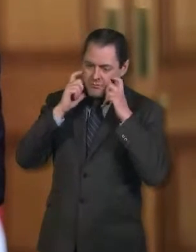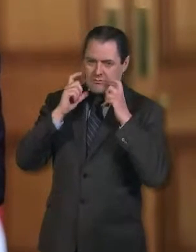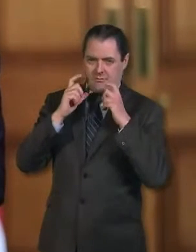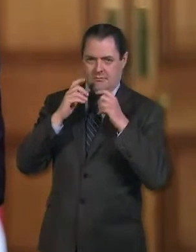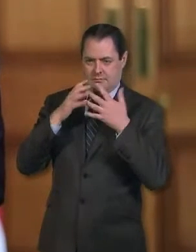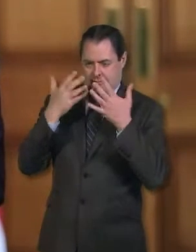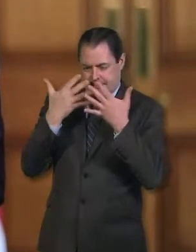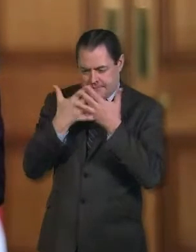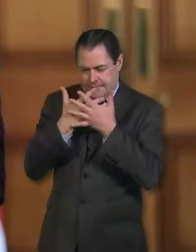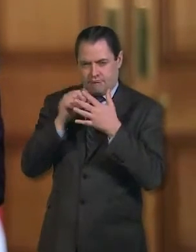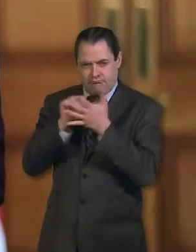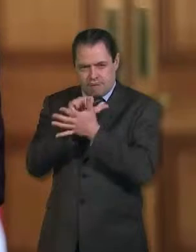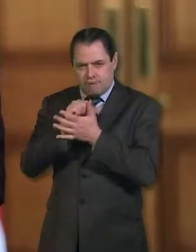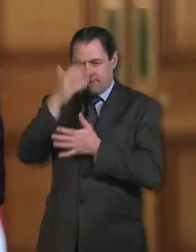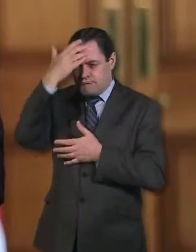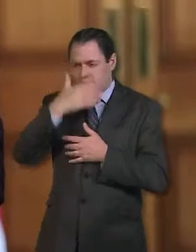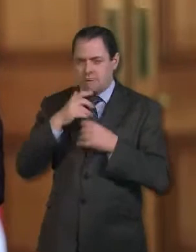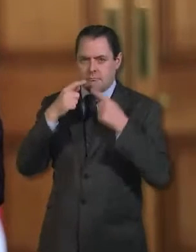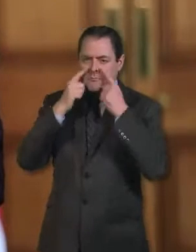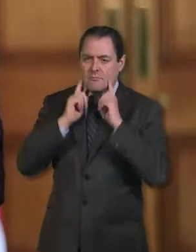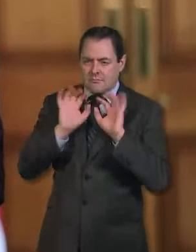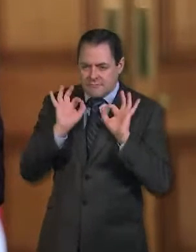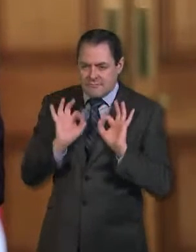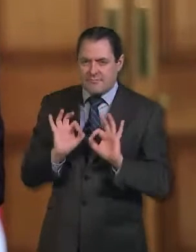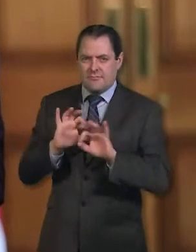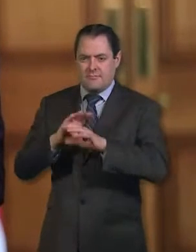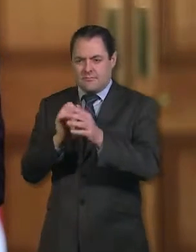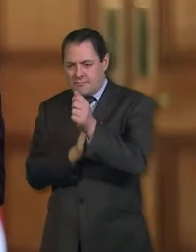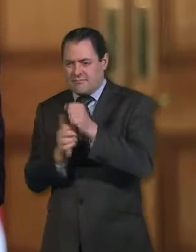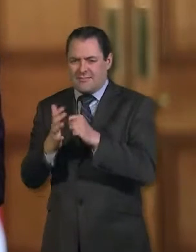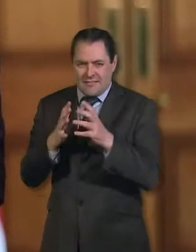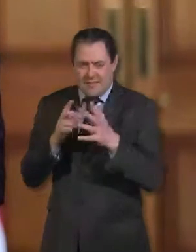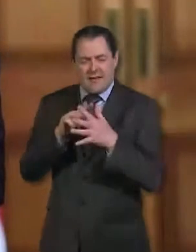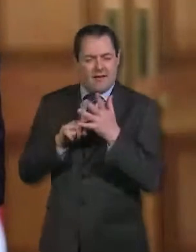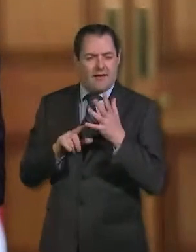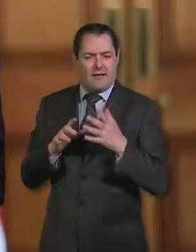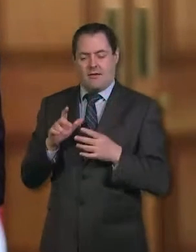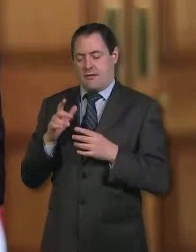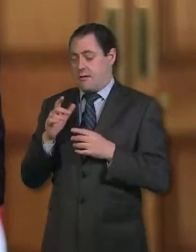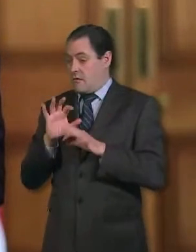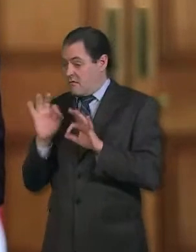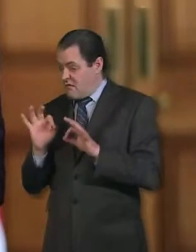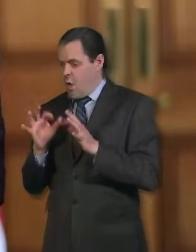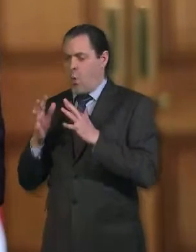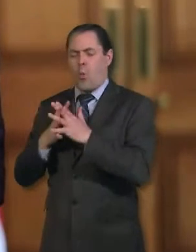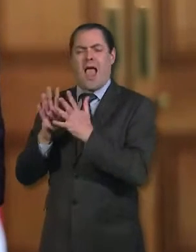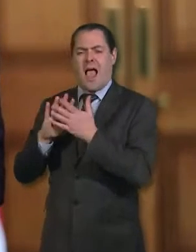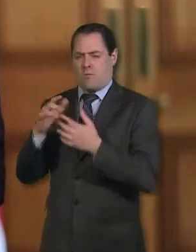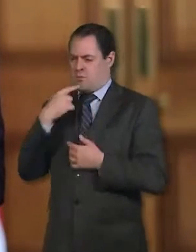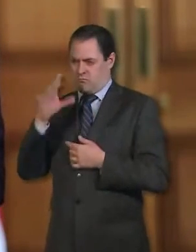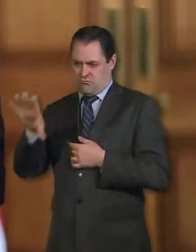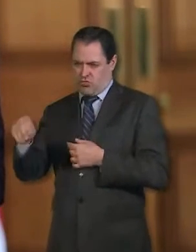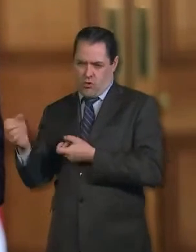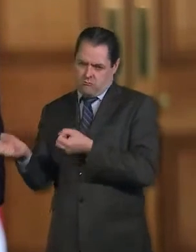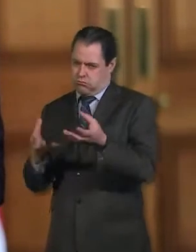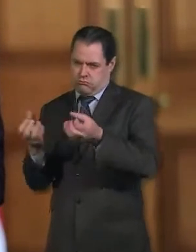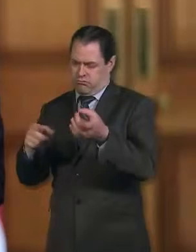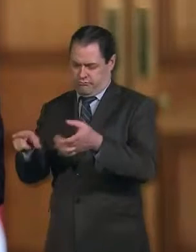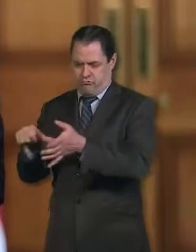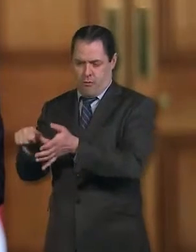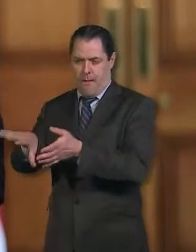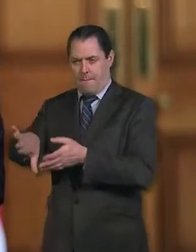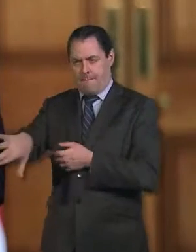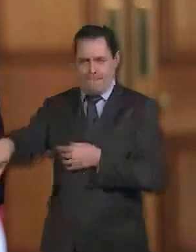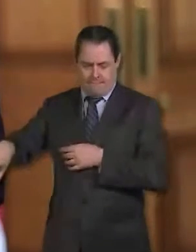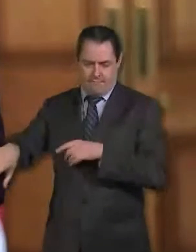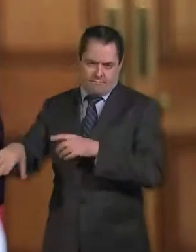the warehouse, and we let the system know that there was a problem with these items. So what I'd say to staff on the front